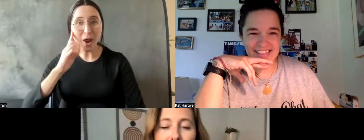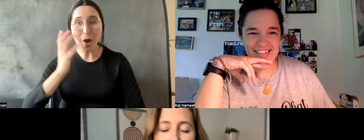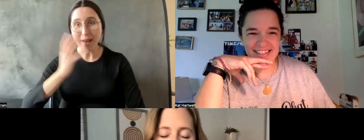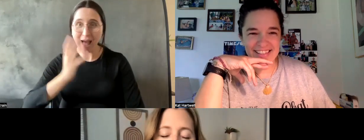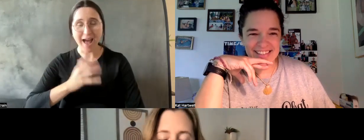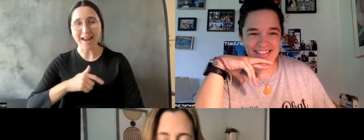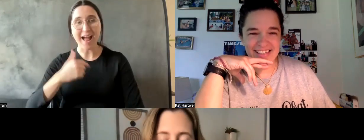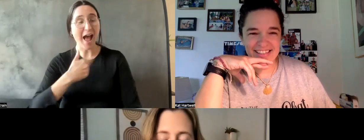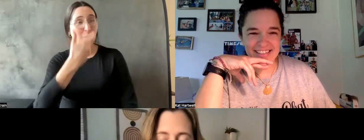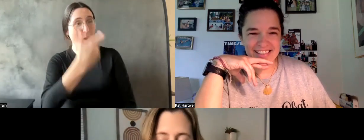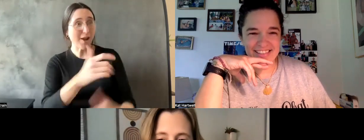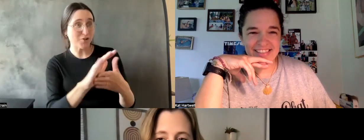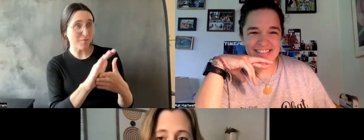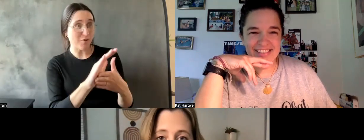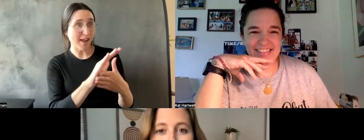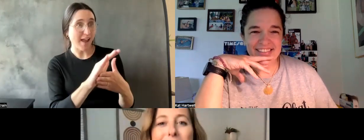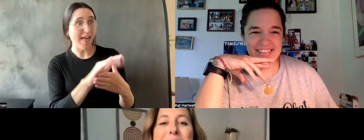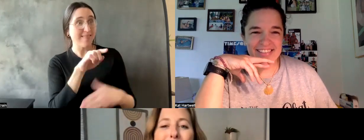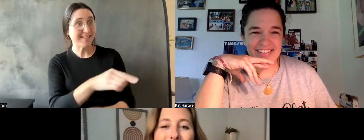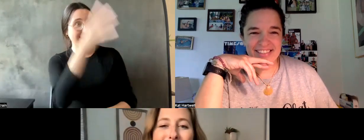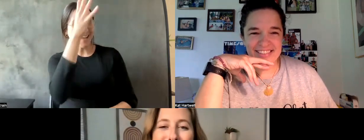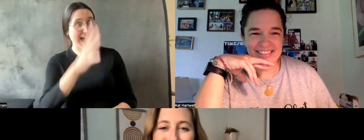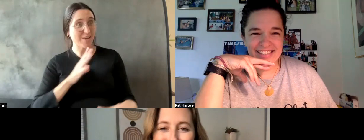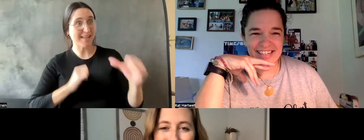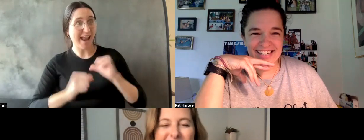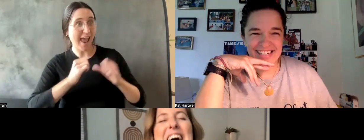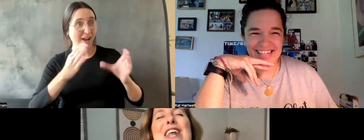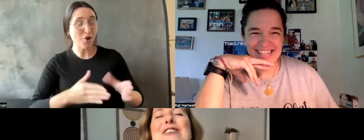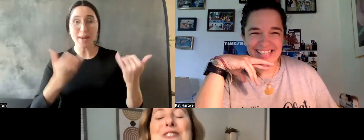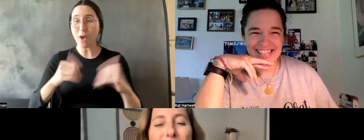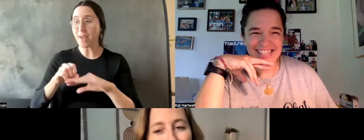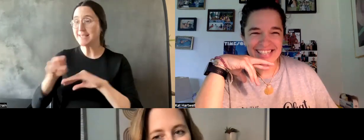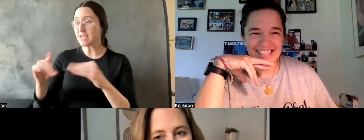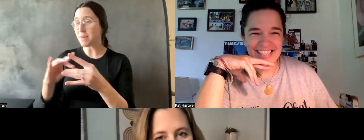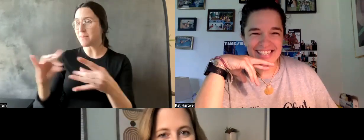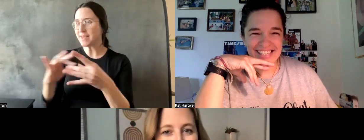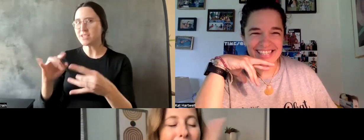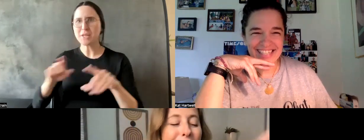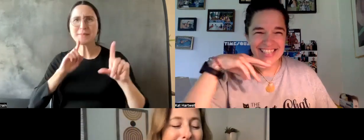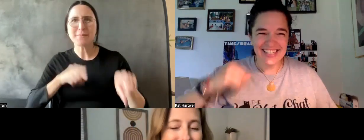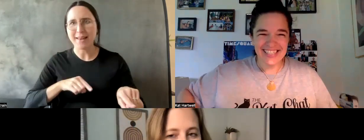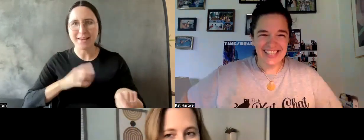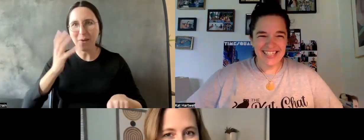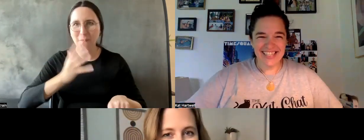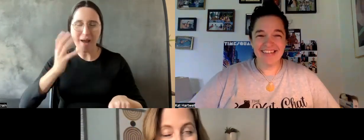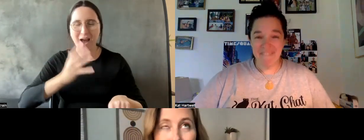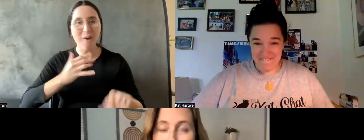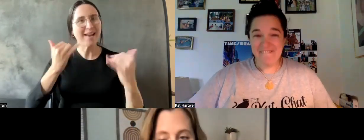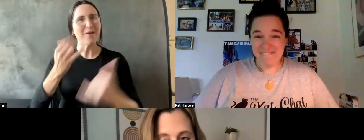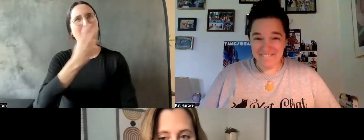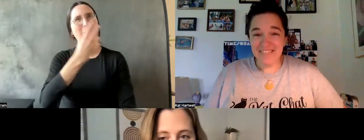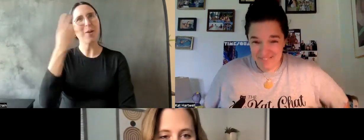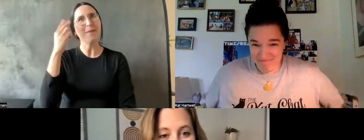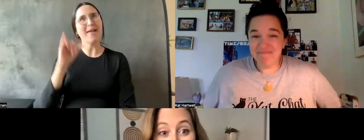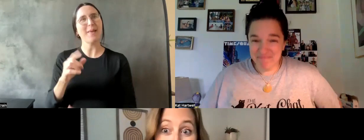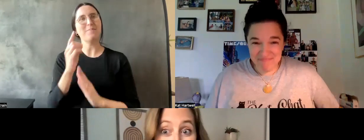movie just responded to my message on Instagram. Like it was one of those moments. And it's so funny because I look back on it now and think,